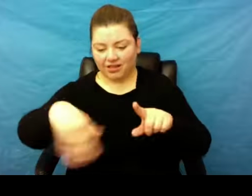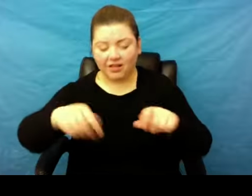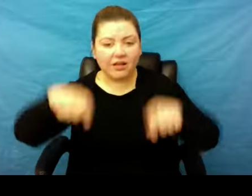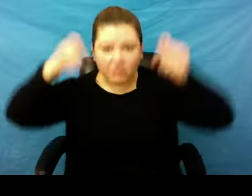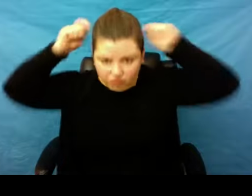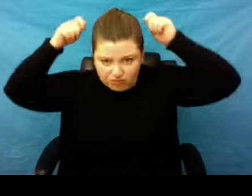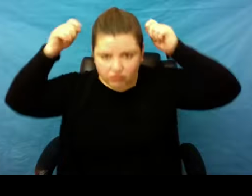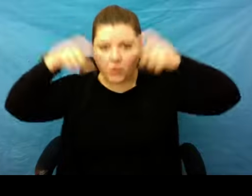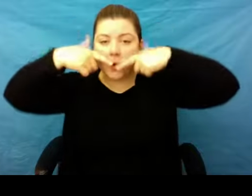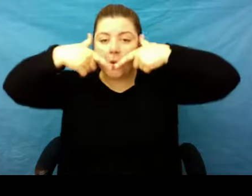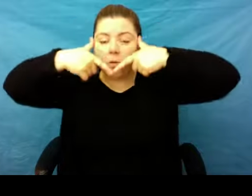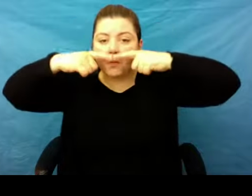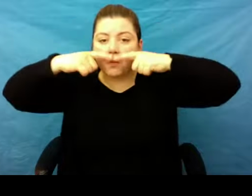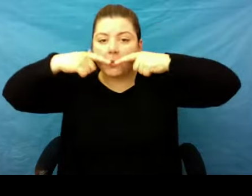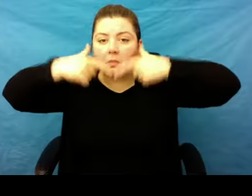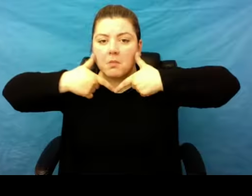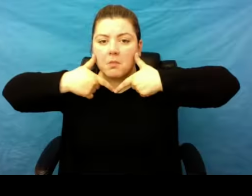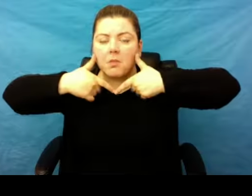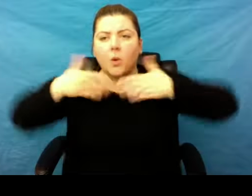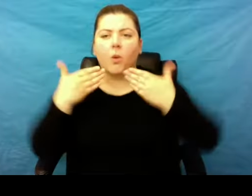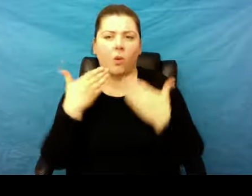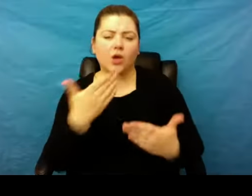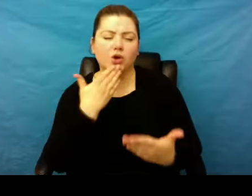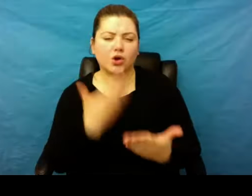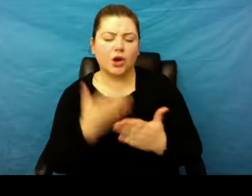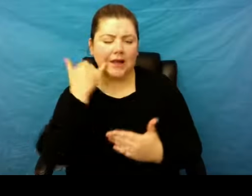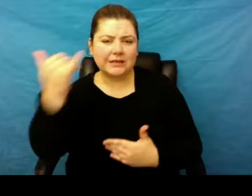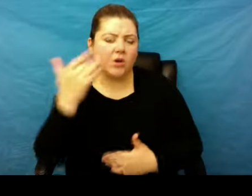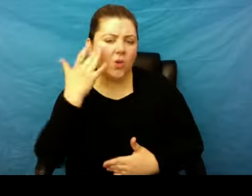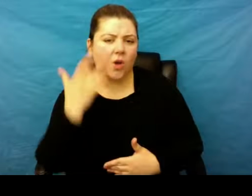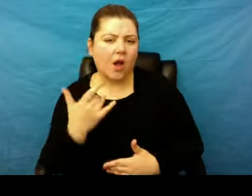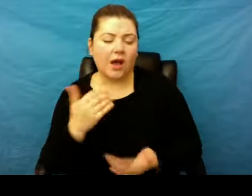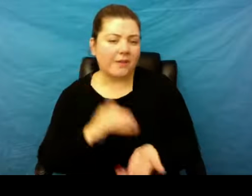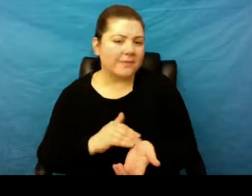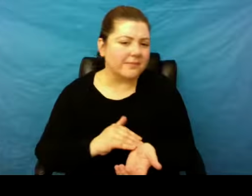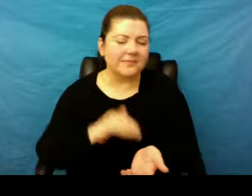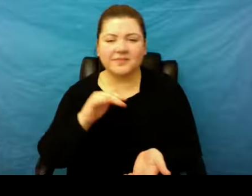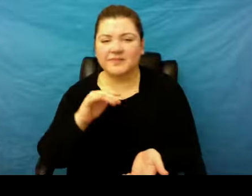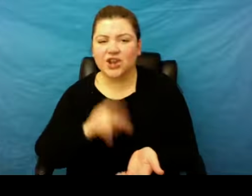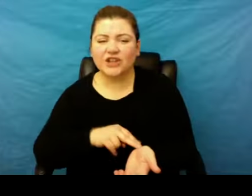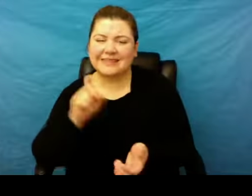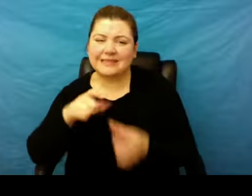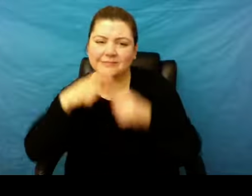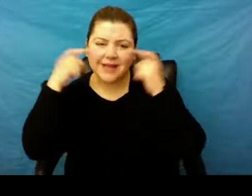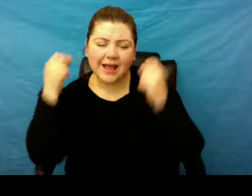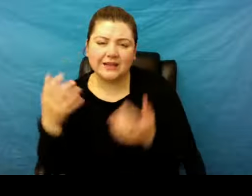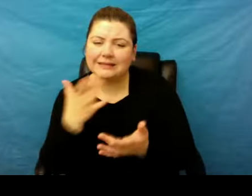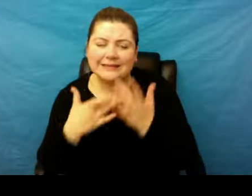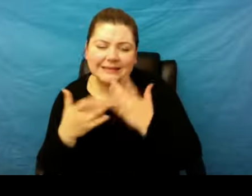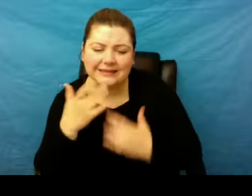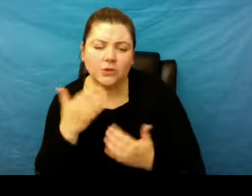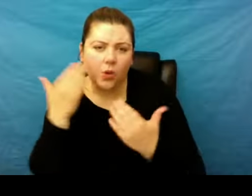enough face masks, a bandana is a great idea. Because it keeps your hands off your face. Yeah. Exactly. These are not preventing you from getting the